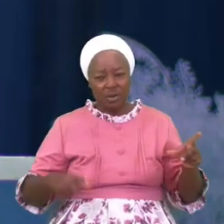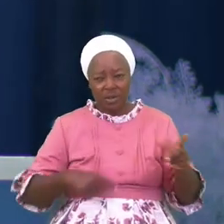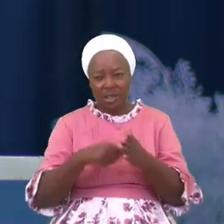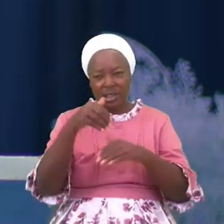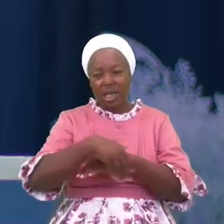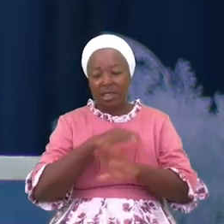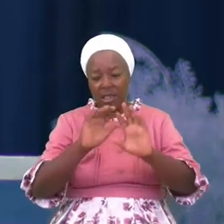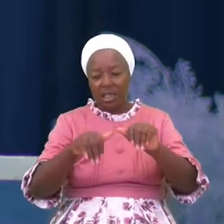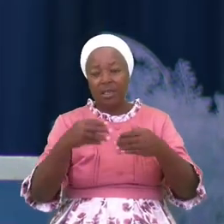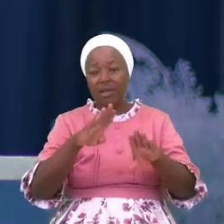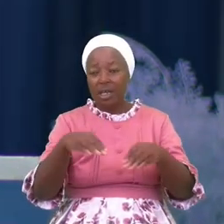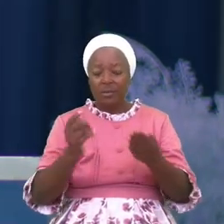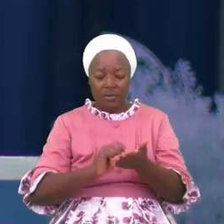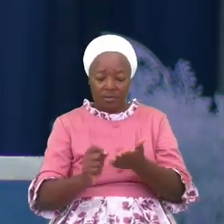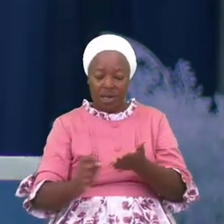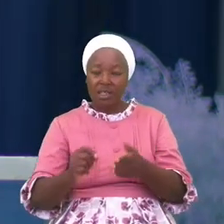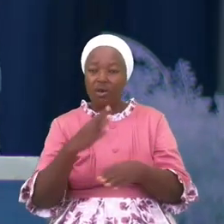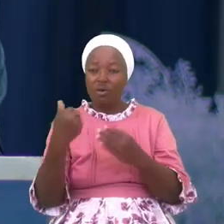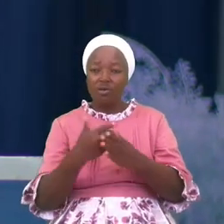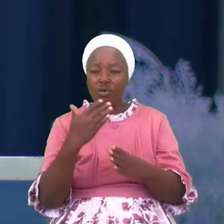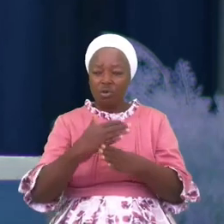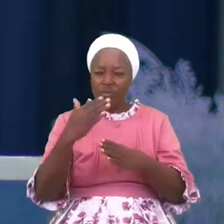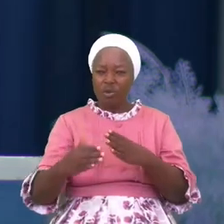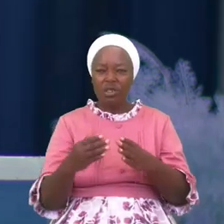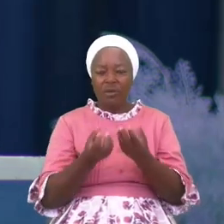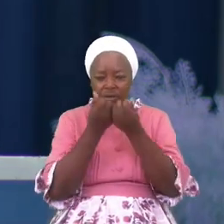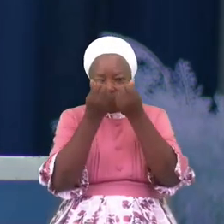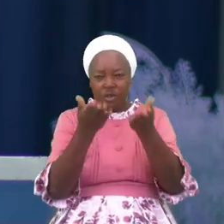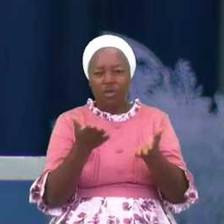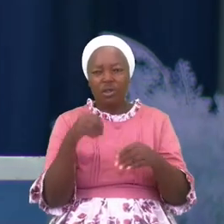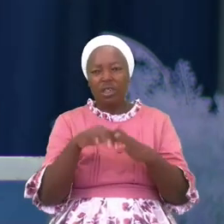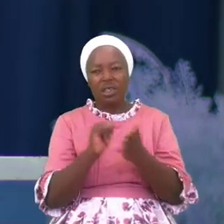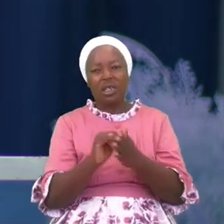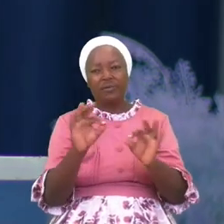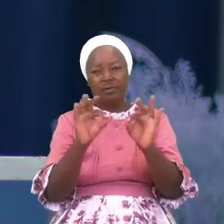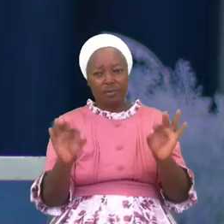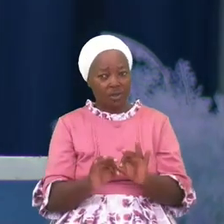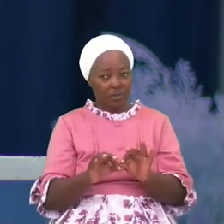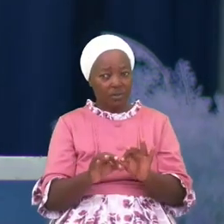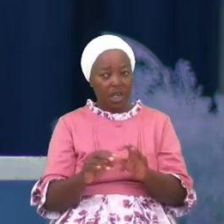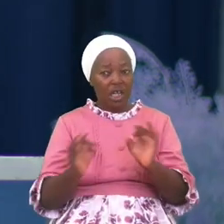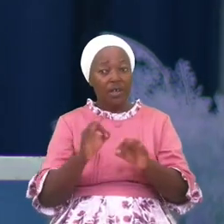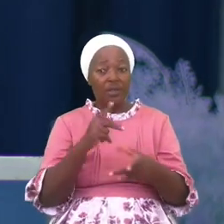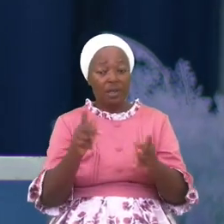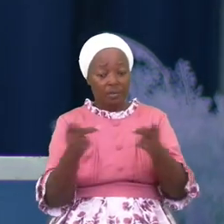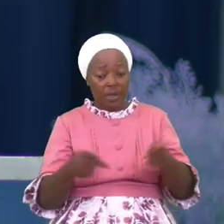you live does not have an address,